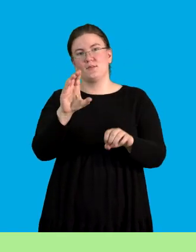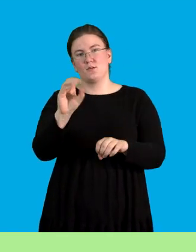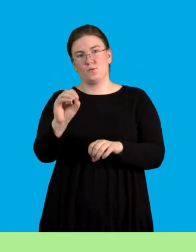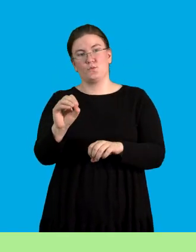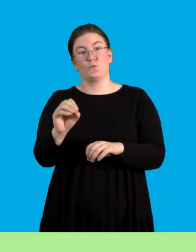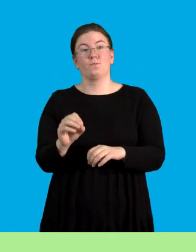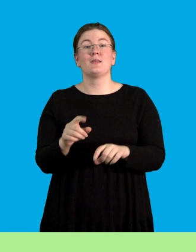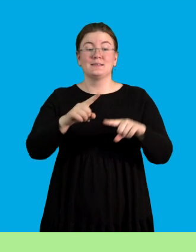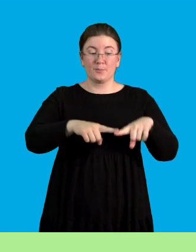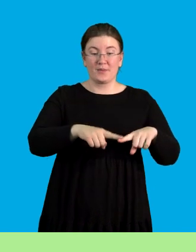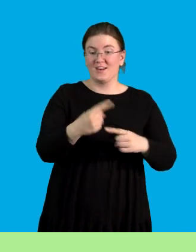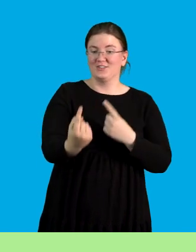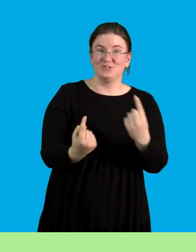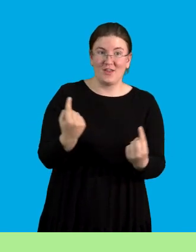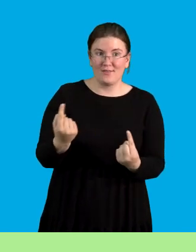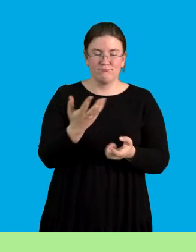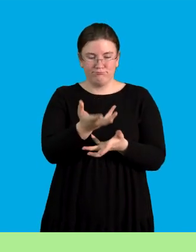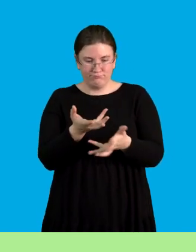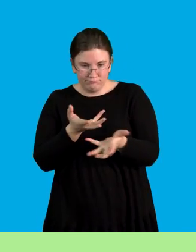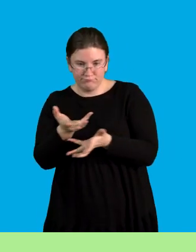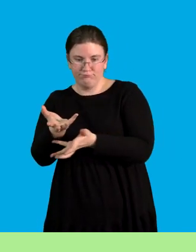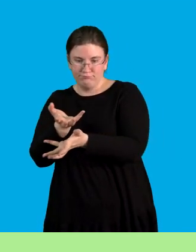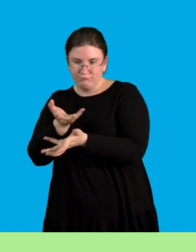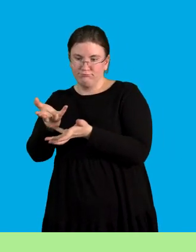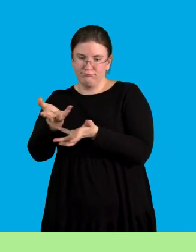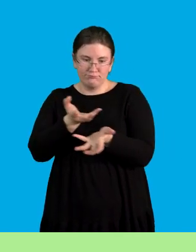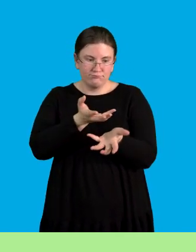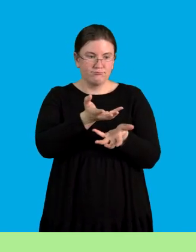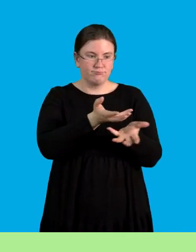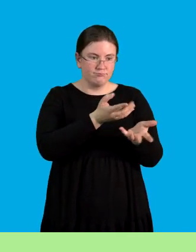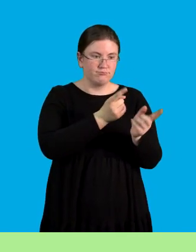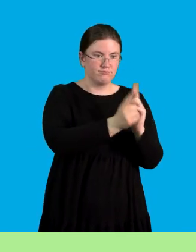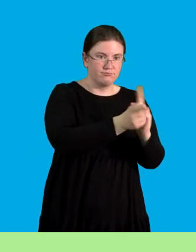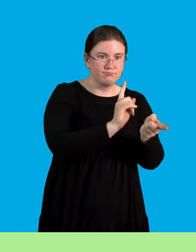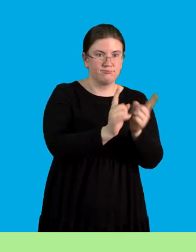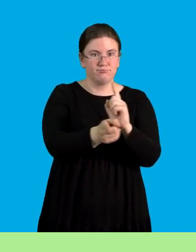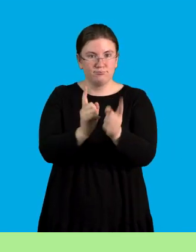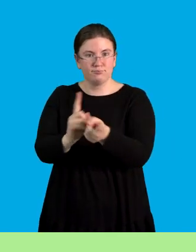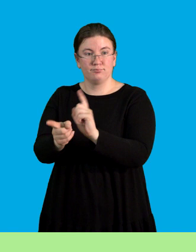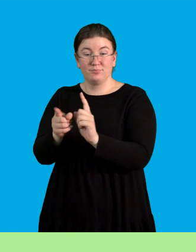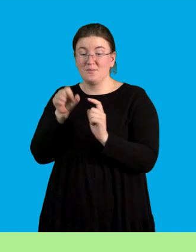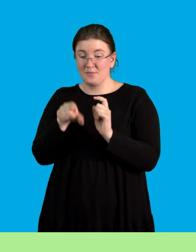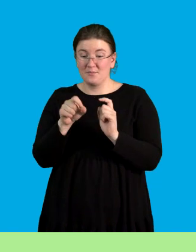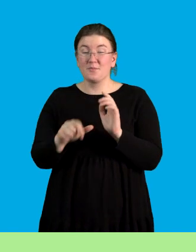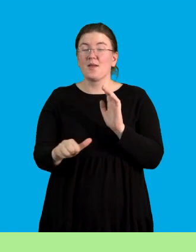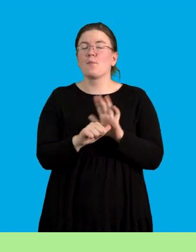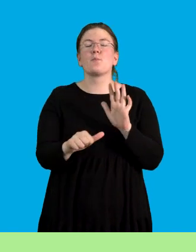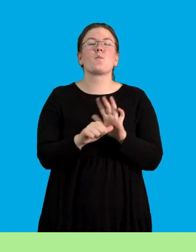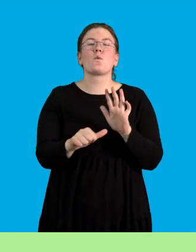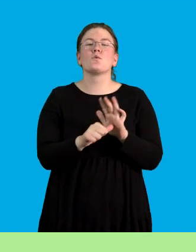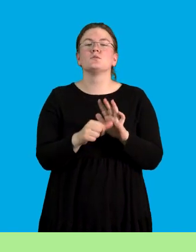They are different types of interactions with each other, and many of these interactions are critical